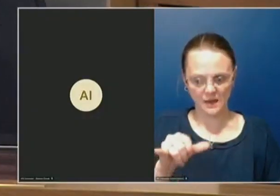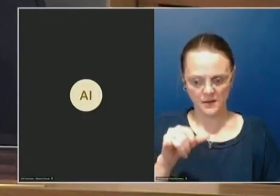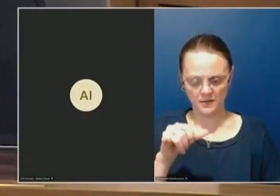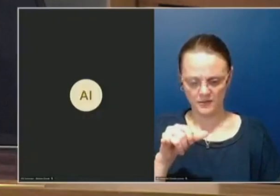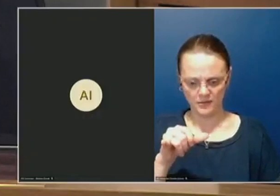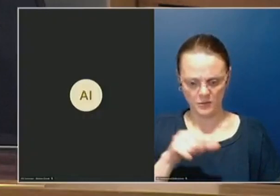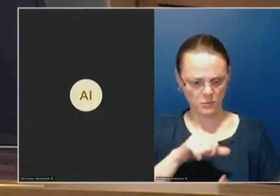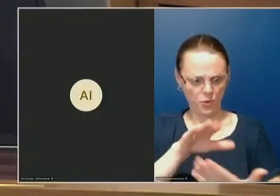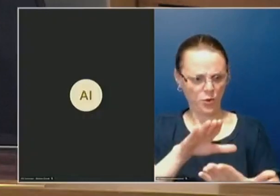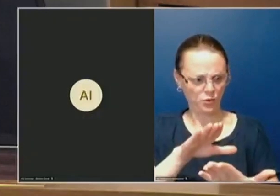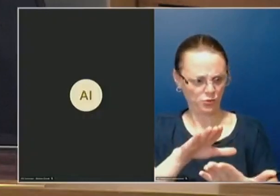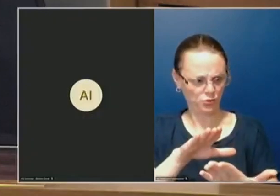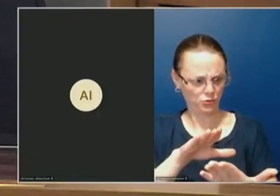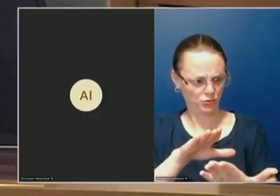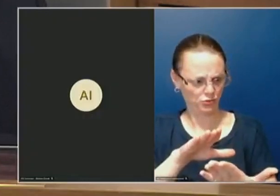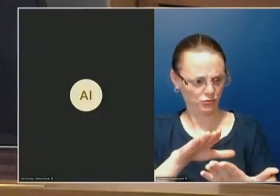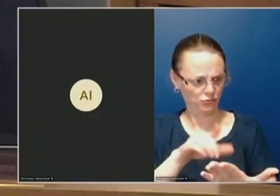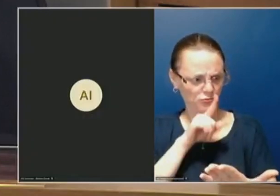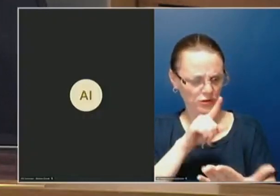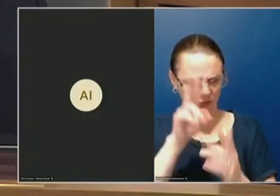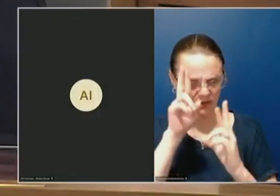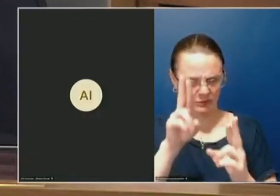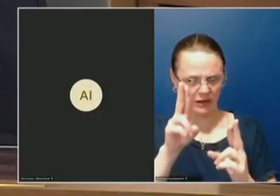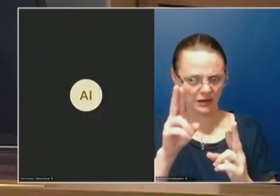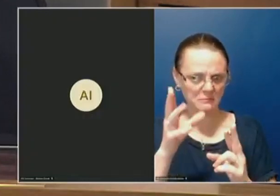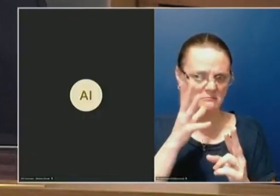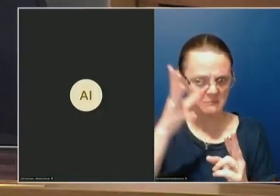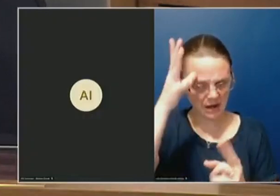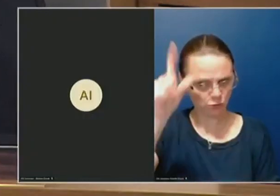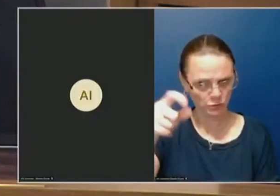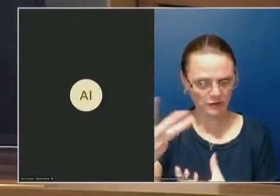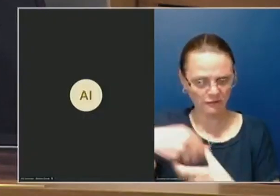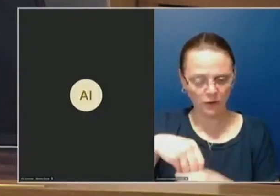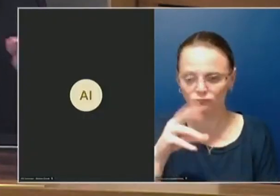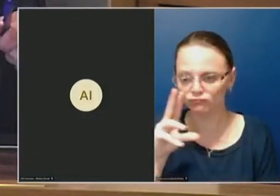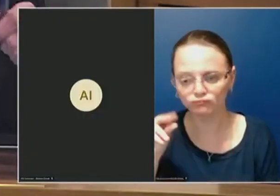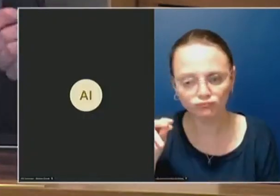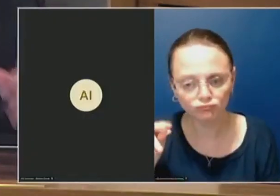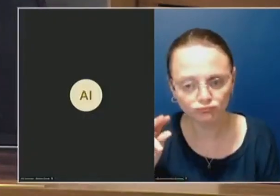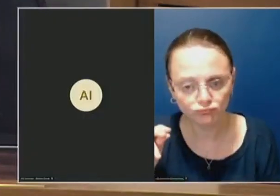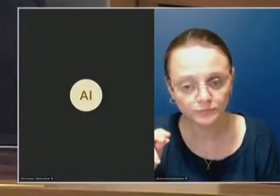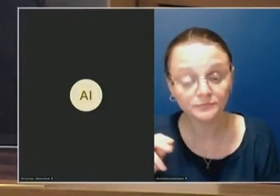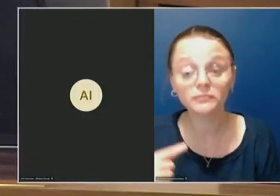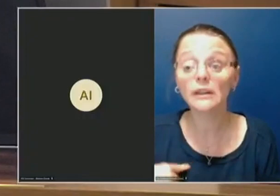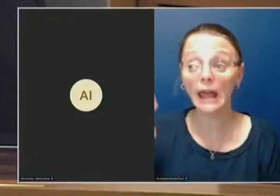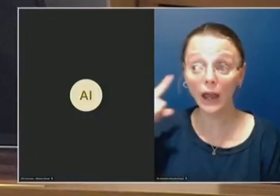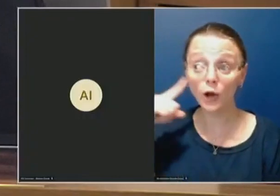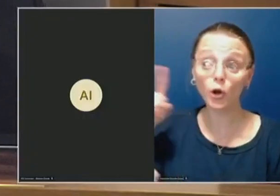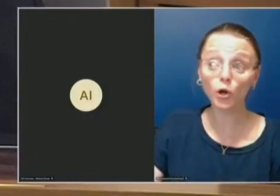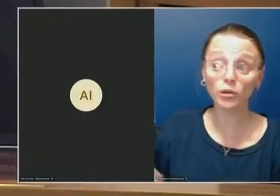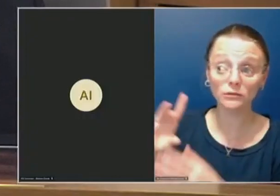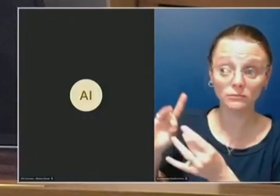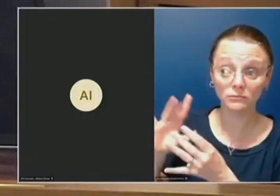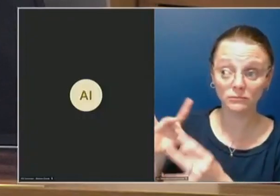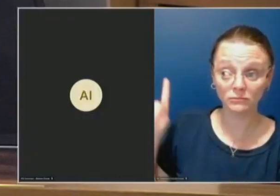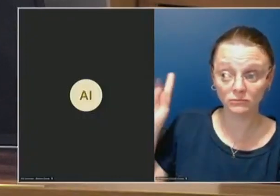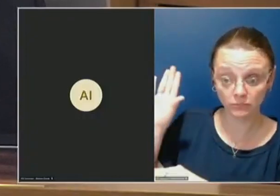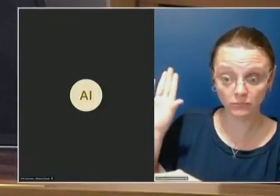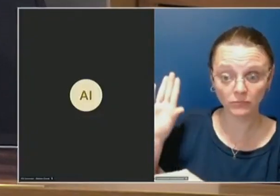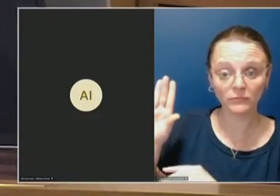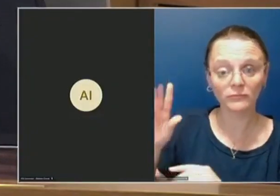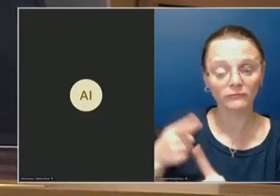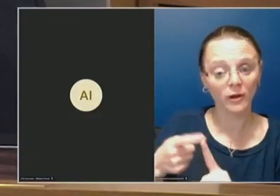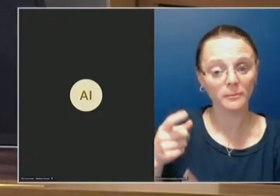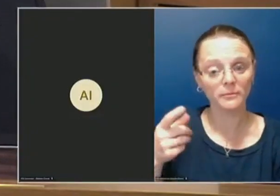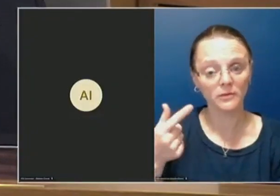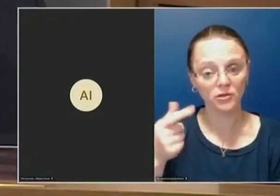the parents need to be involved. We also talk about how, and I heard the testimony, I heard on the gender side,